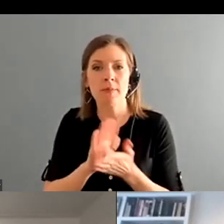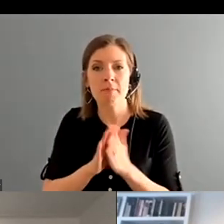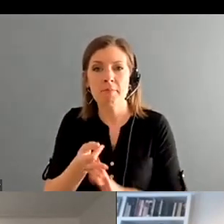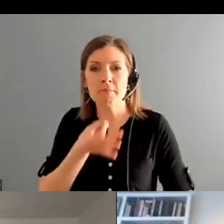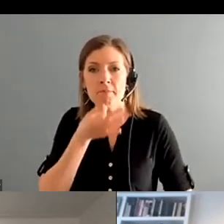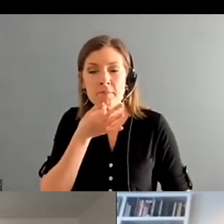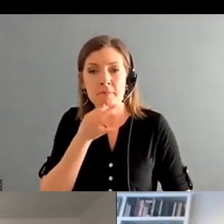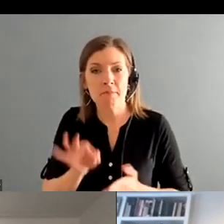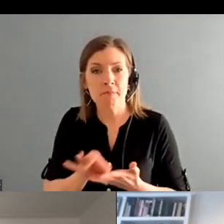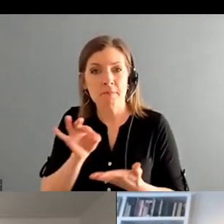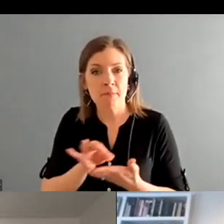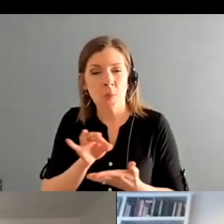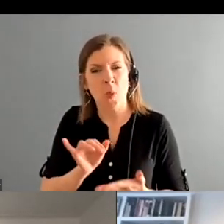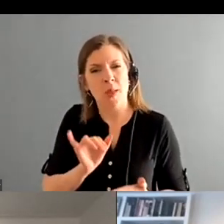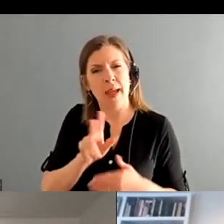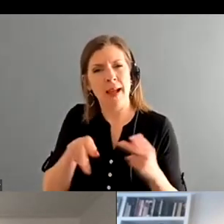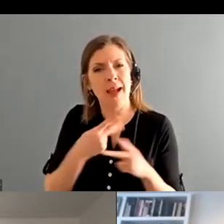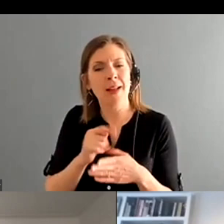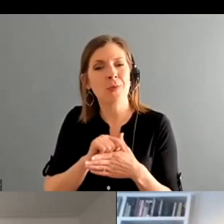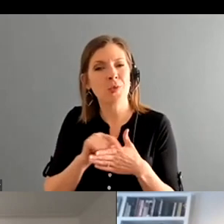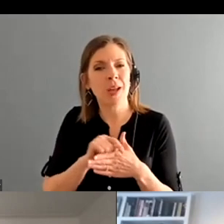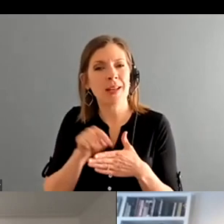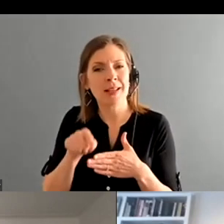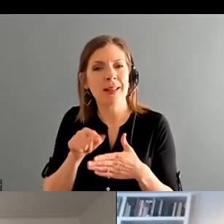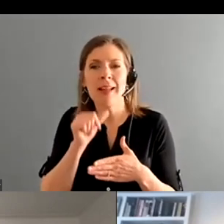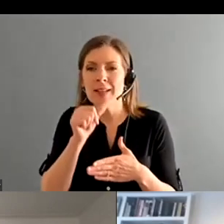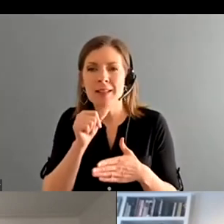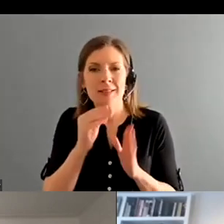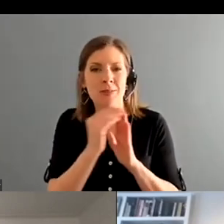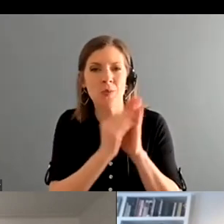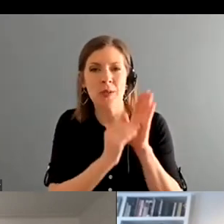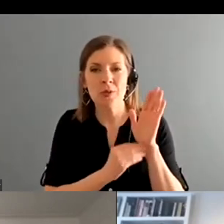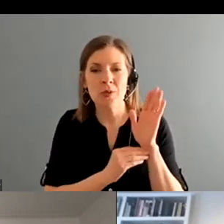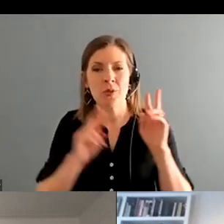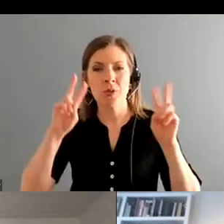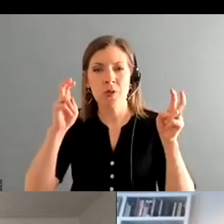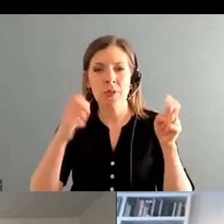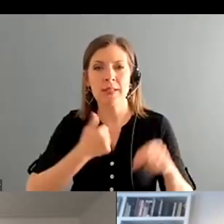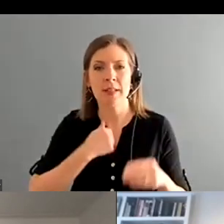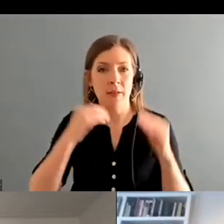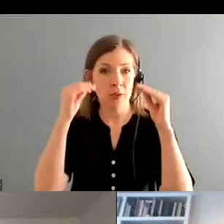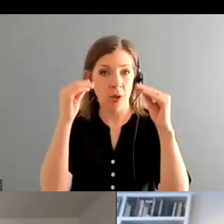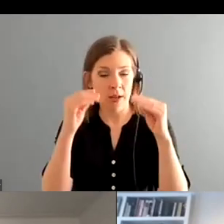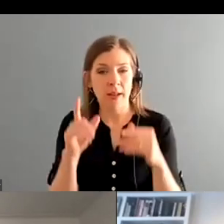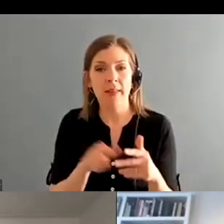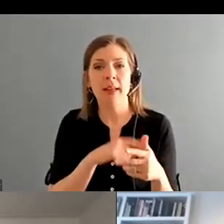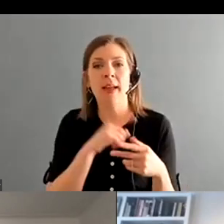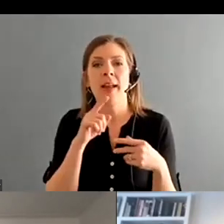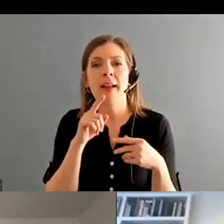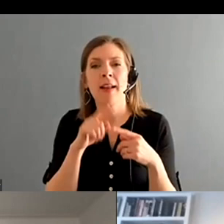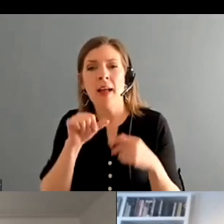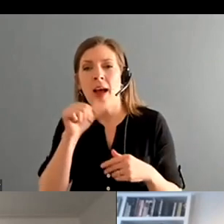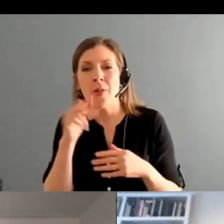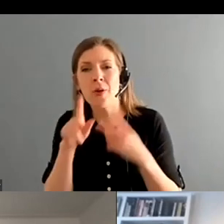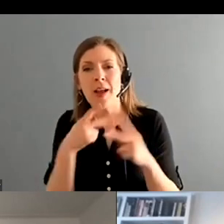in it. So there's that kind of training that doesn't register in the term self-taught. And then there's the kind of